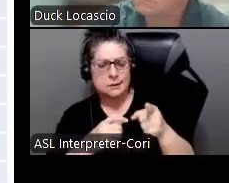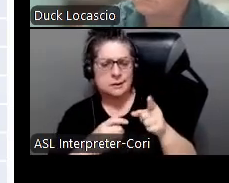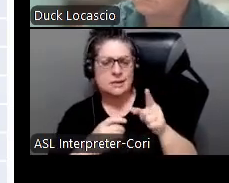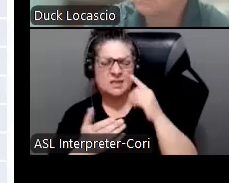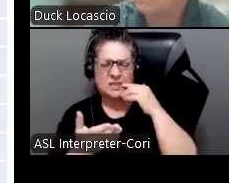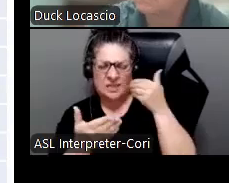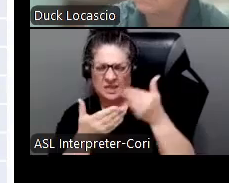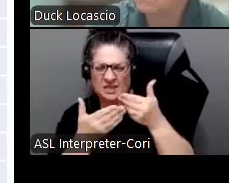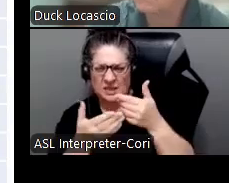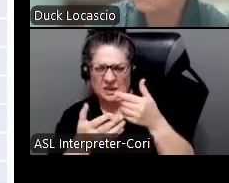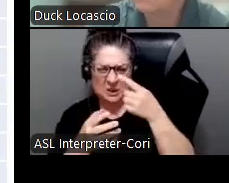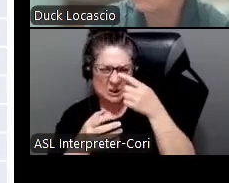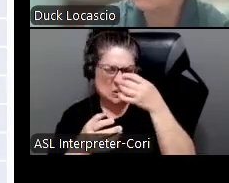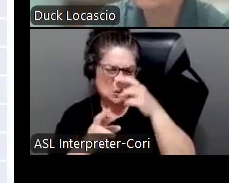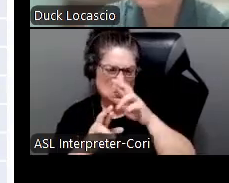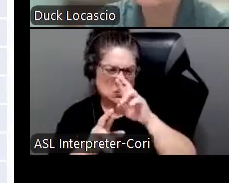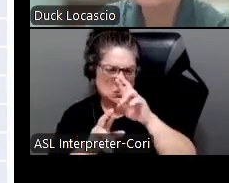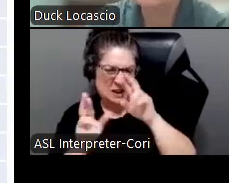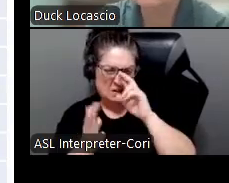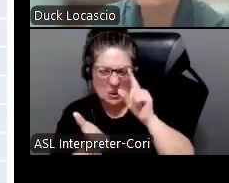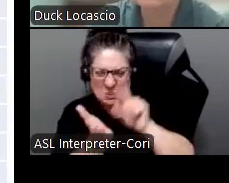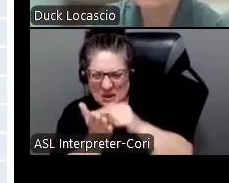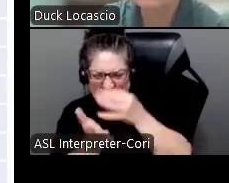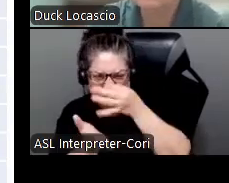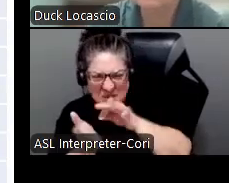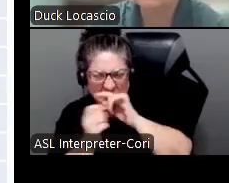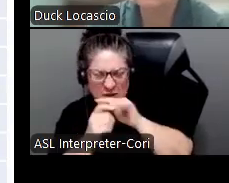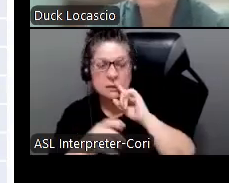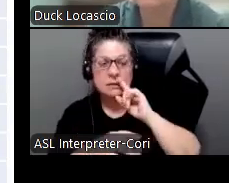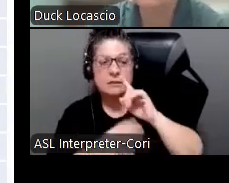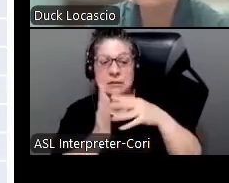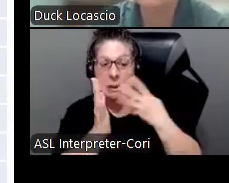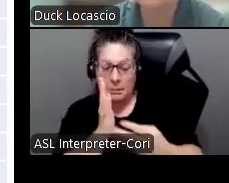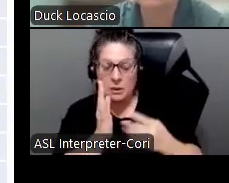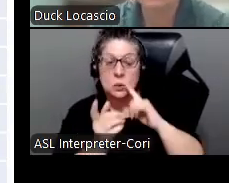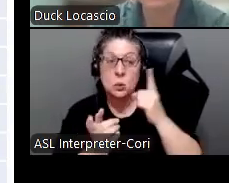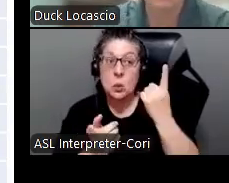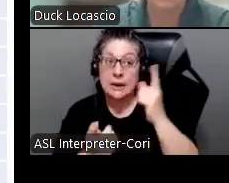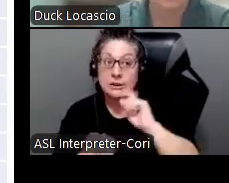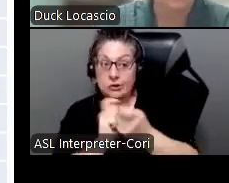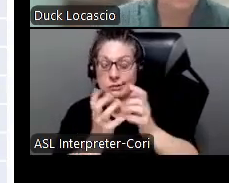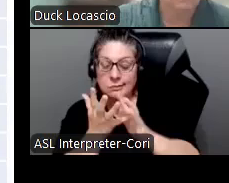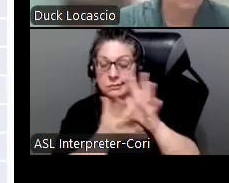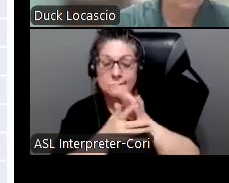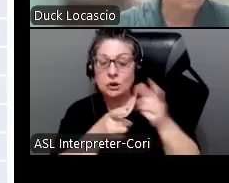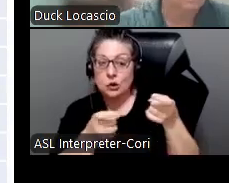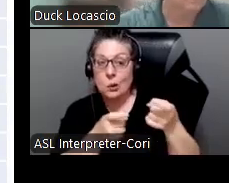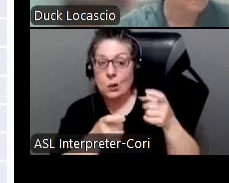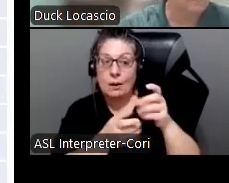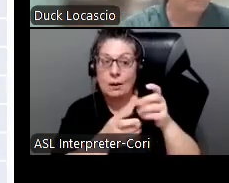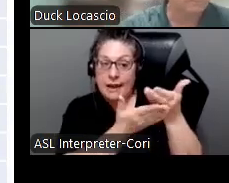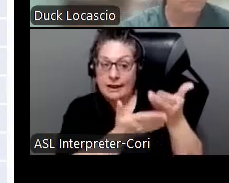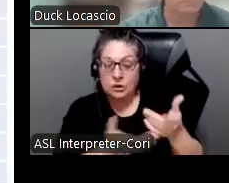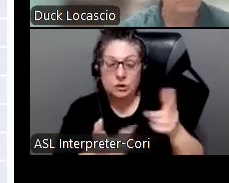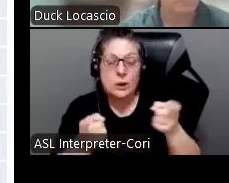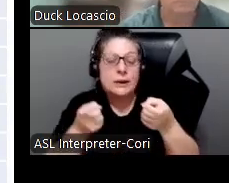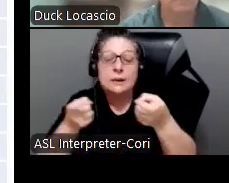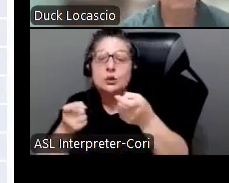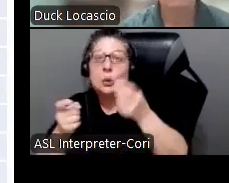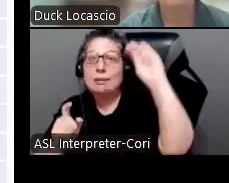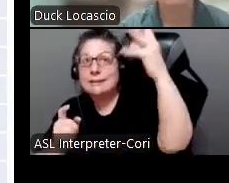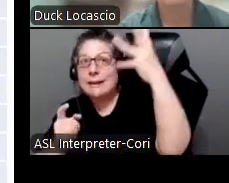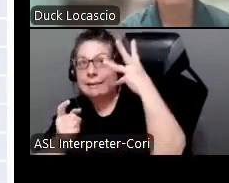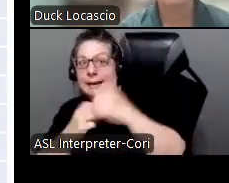being in print, but here's the tables. One of the main things we changed in the controlling factors is really controlling sunlight.